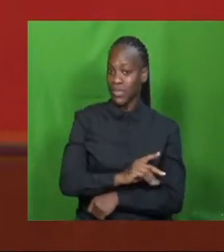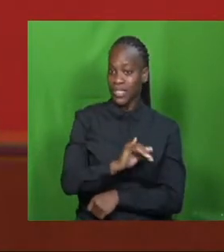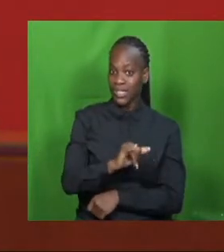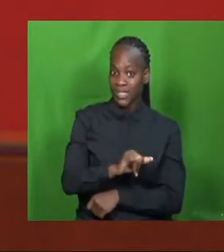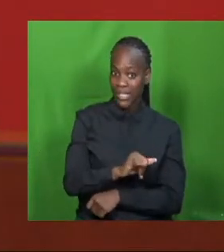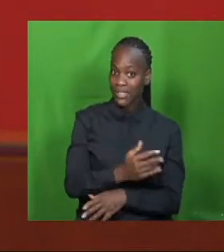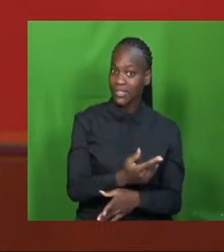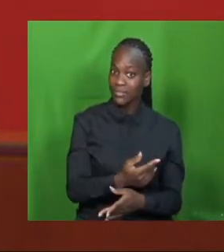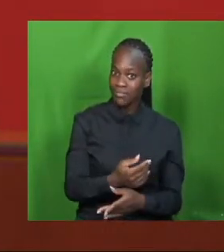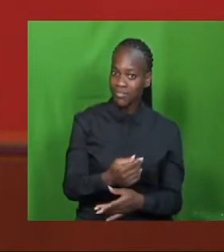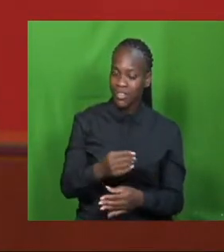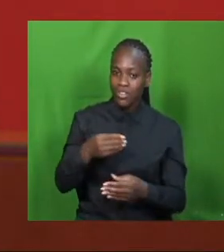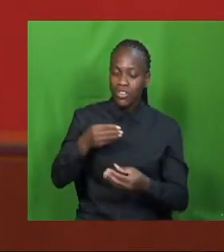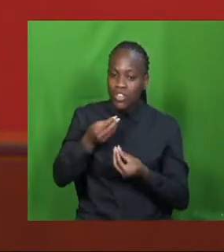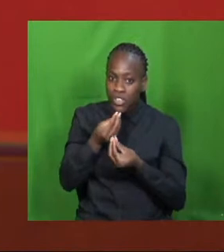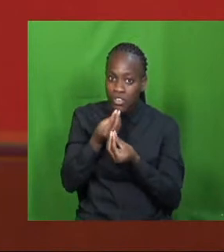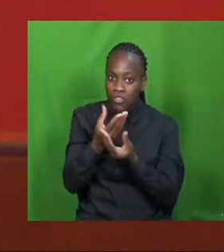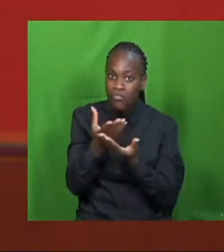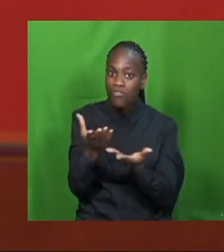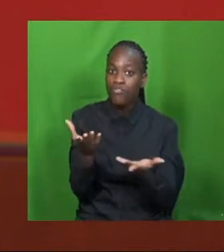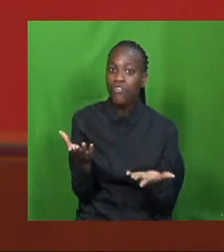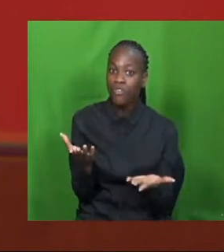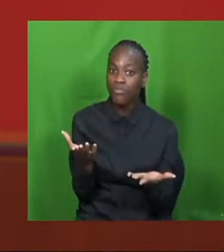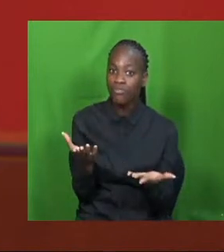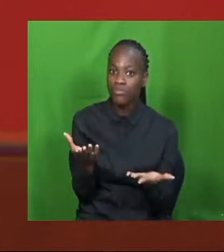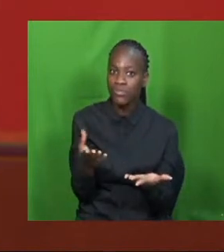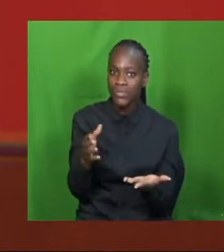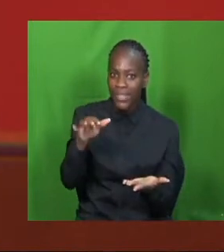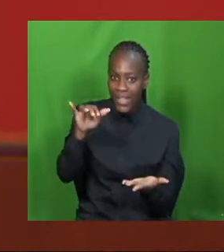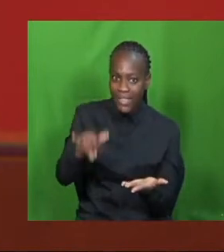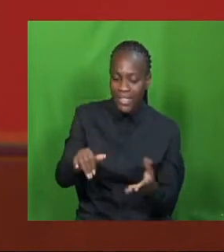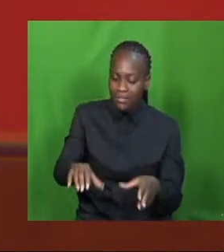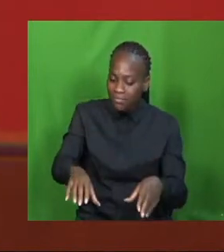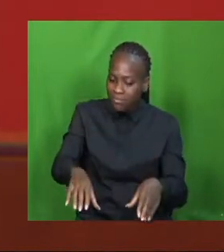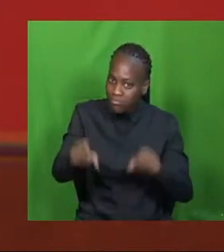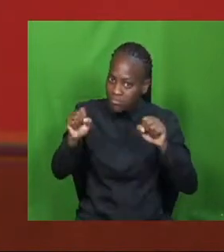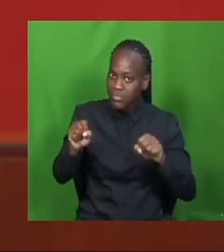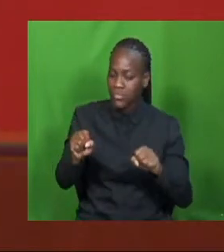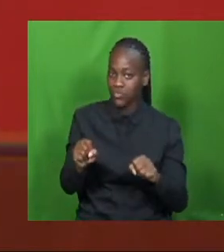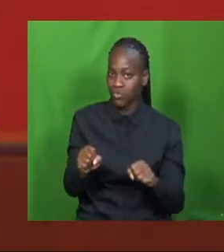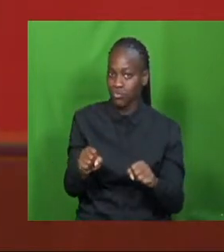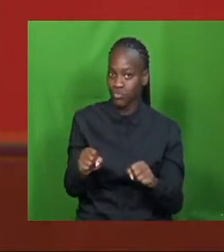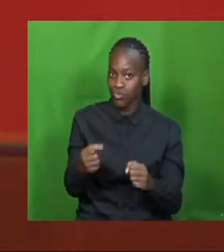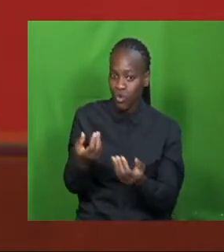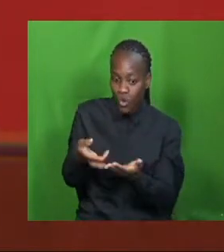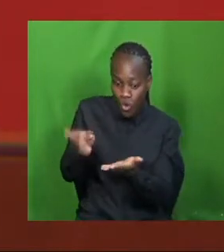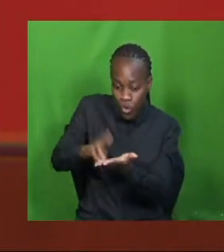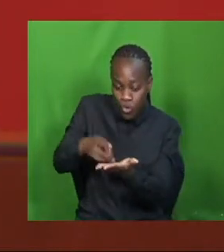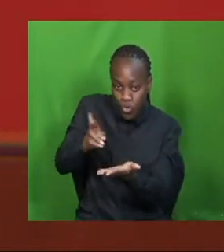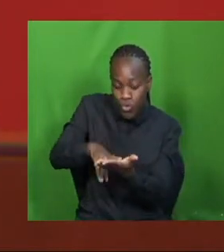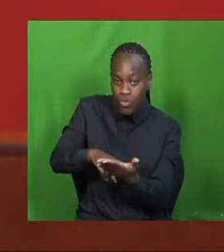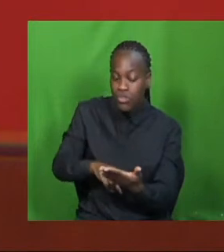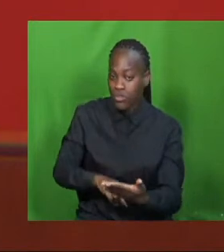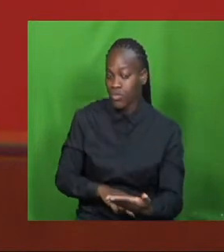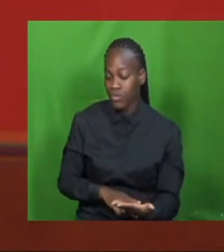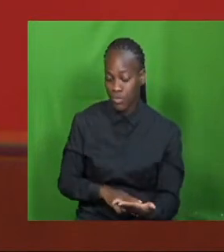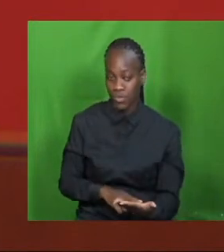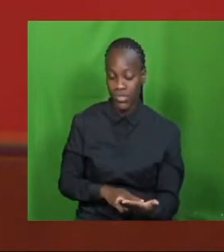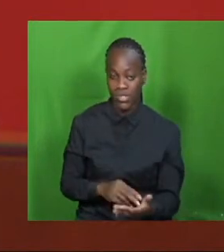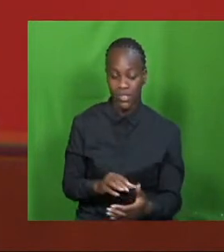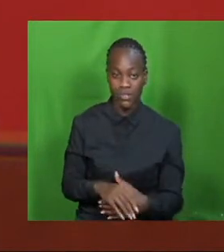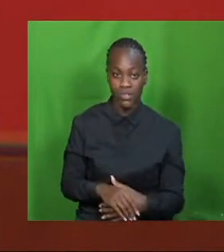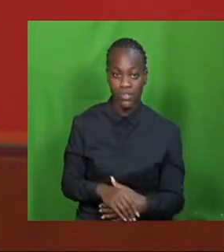be granted them. And so table office kindly take note and capture it properly. Absent with